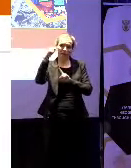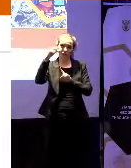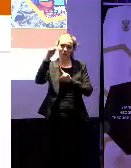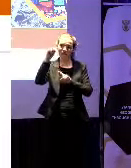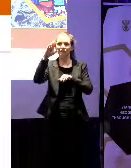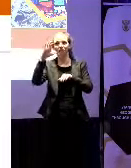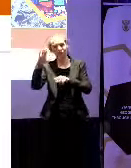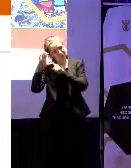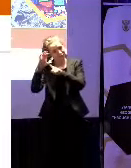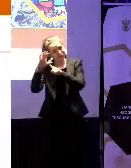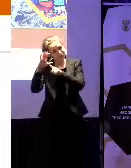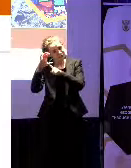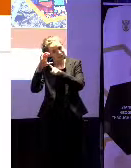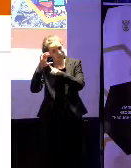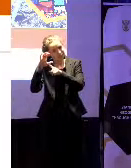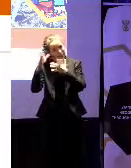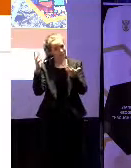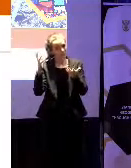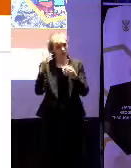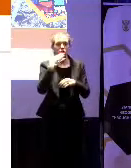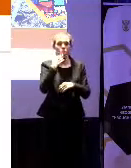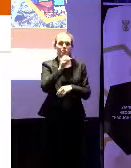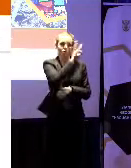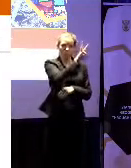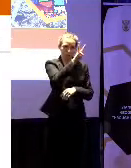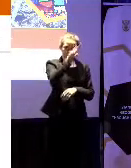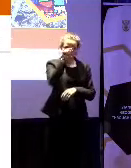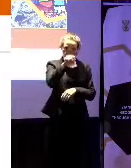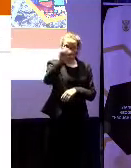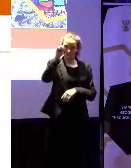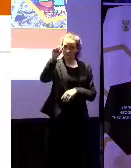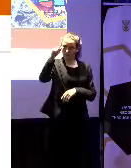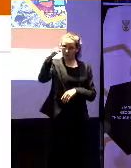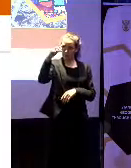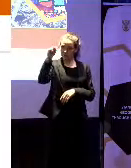SAGNC. So it's